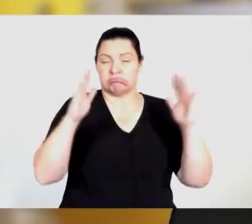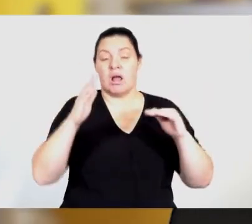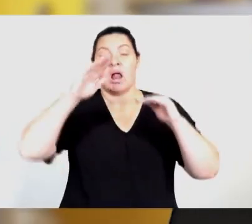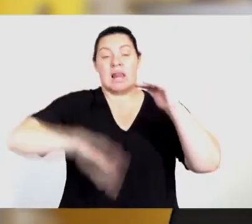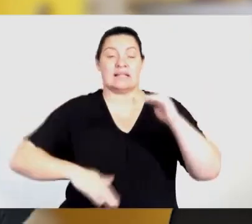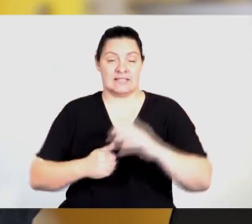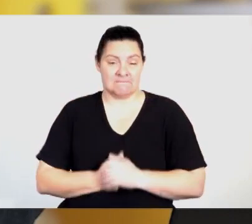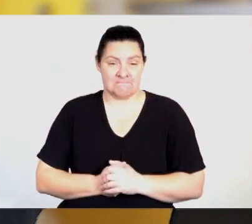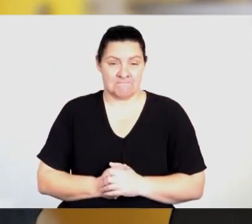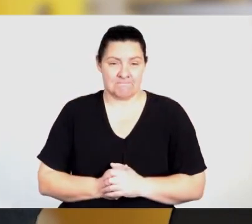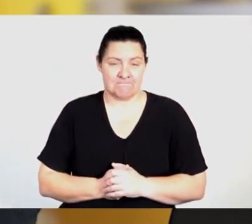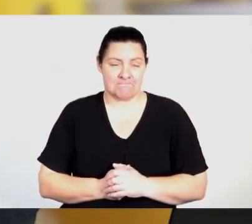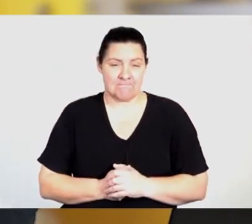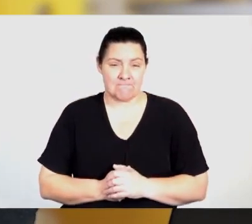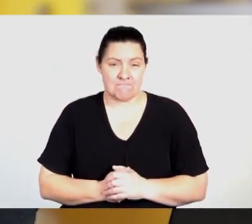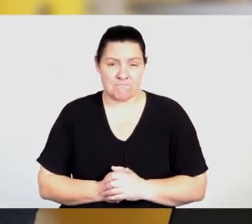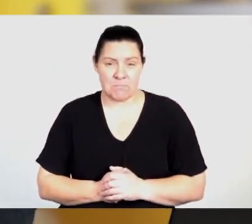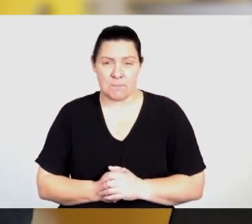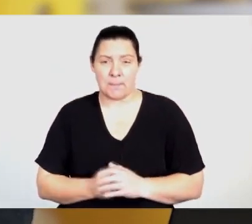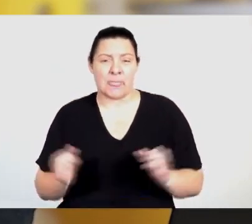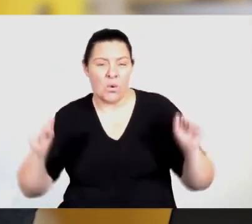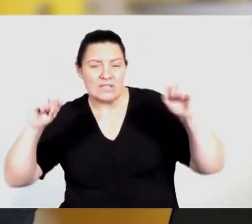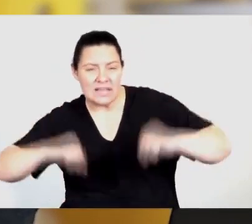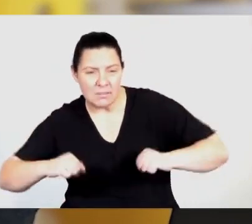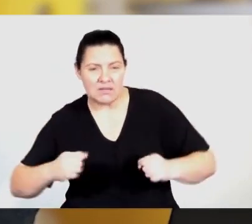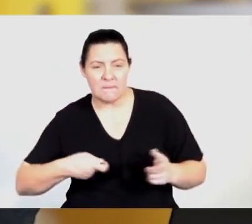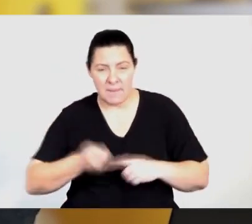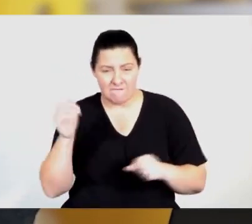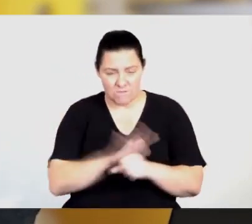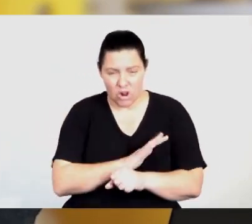accounts much quicker, we can give them a settlement